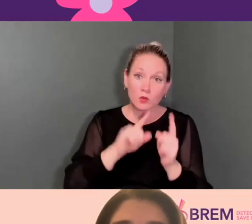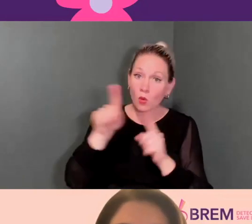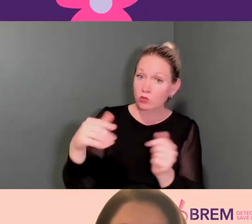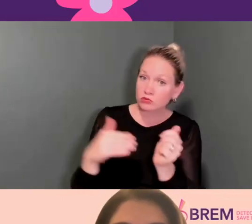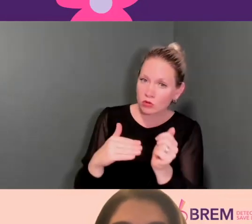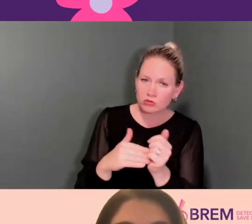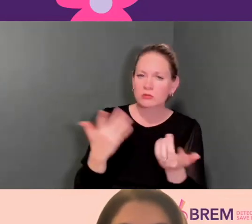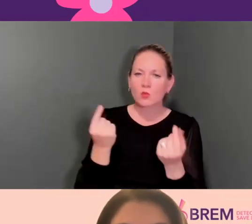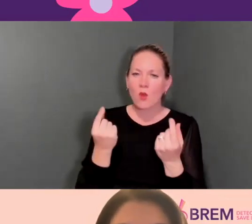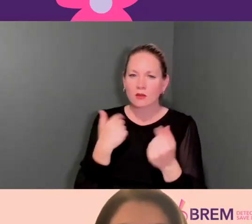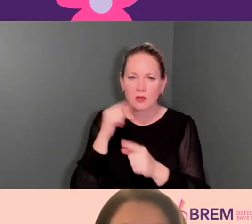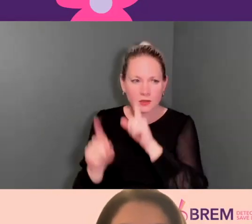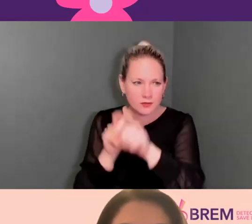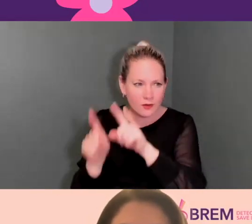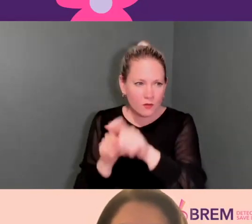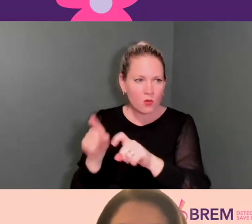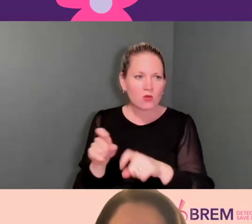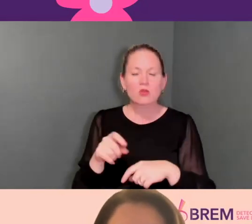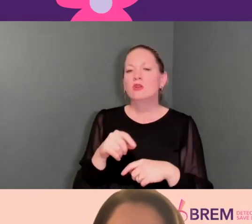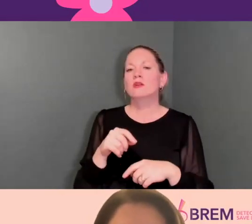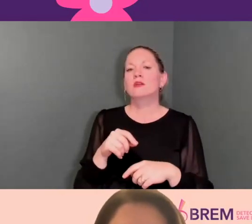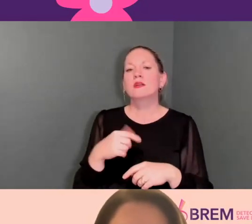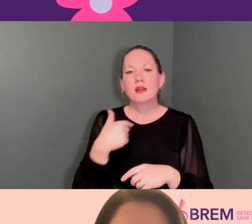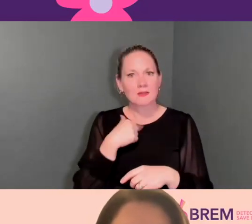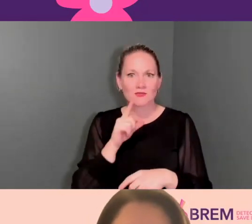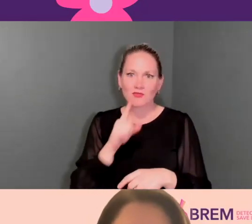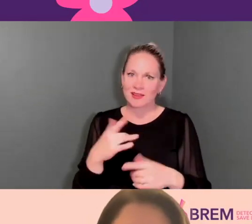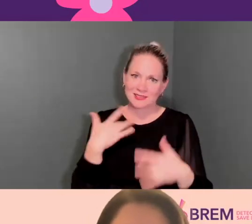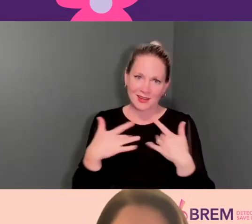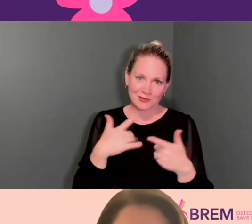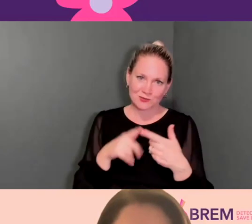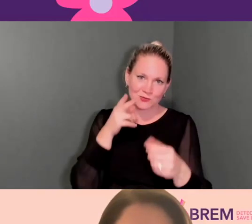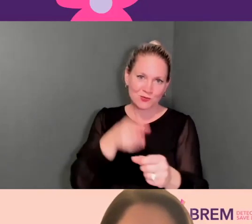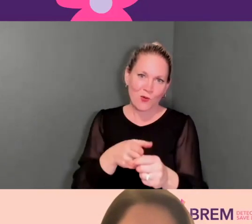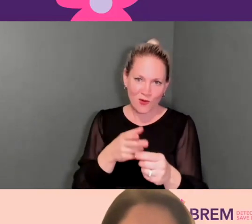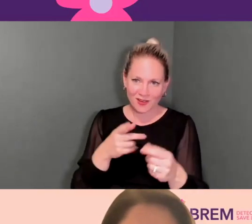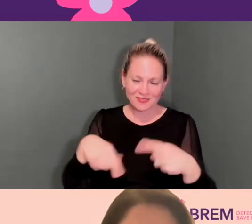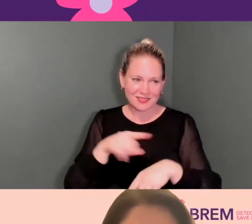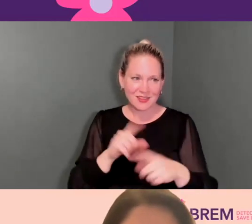should you be asking for, looking for? So I'm so excited to join you all for this conversation tonight.